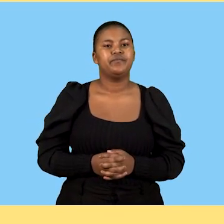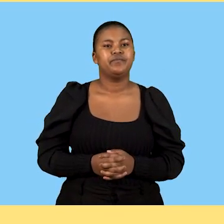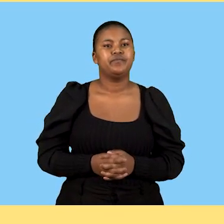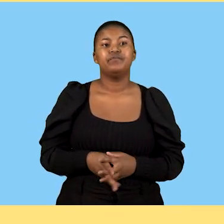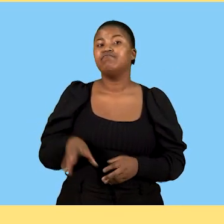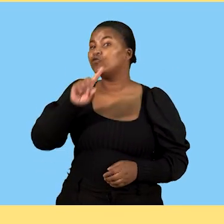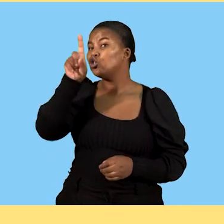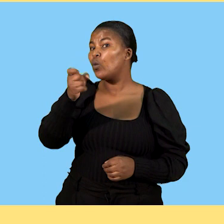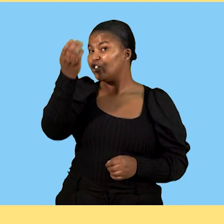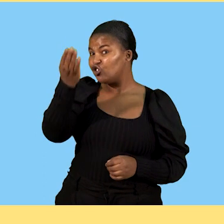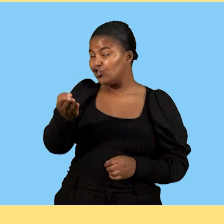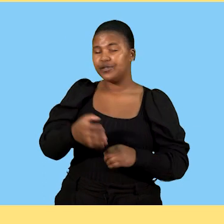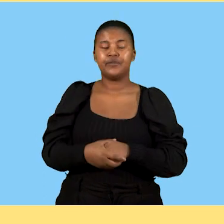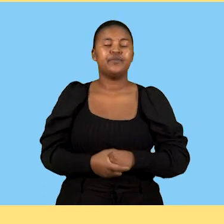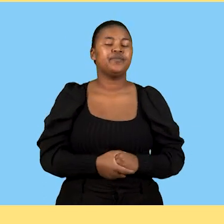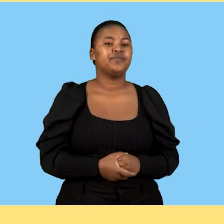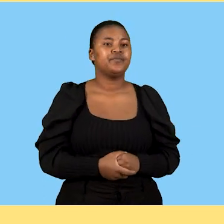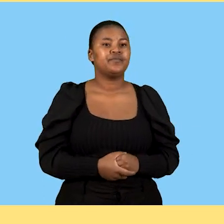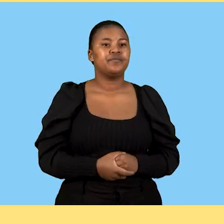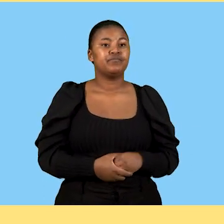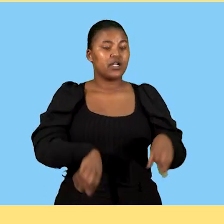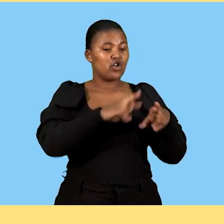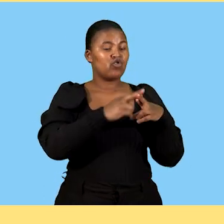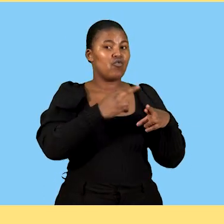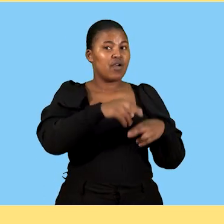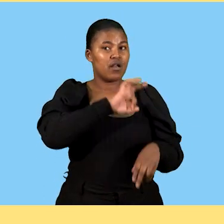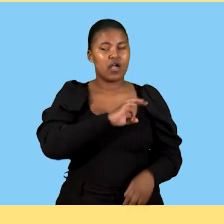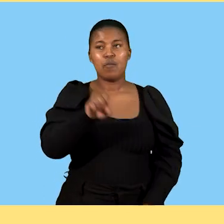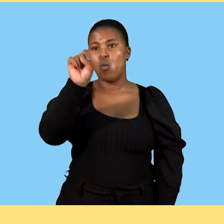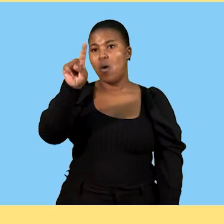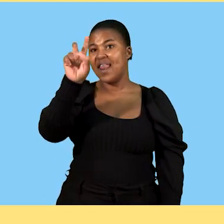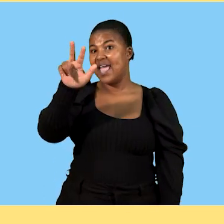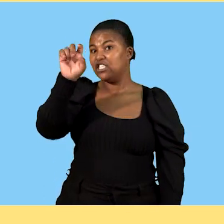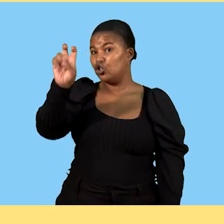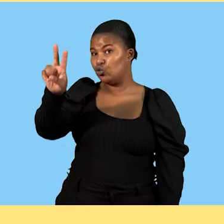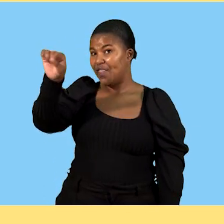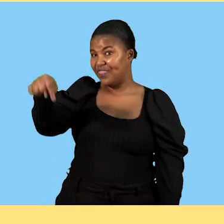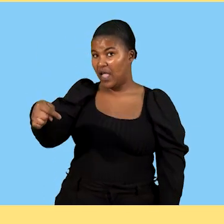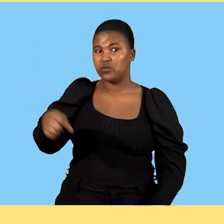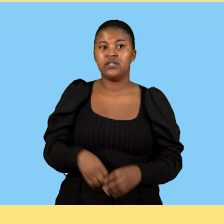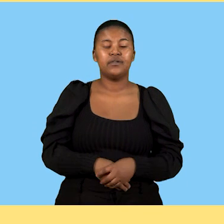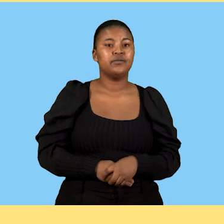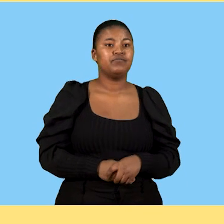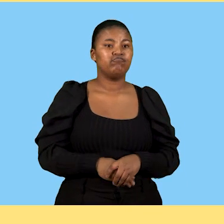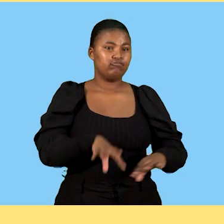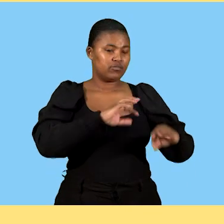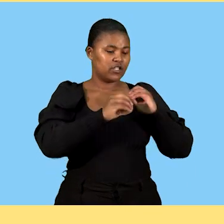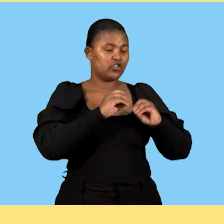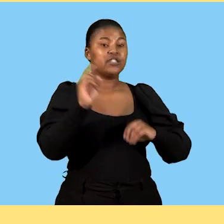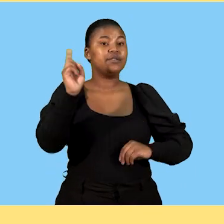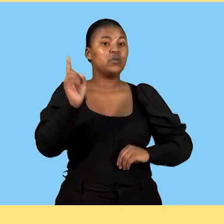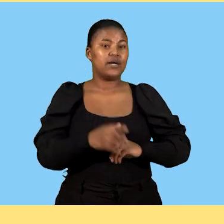Let us look at this question. And it says, rent income, 182,000. We have an adjustment, which